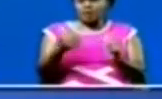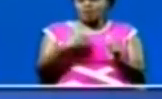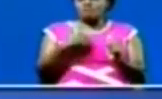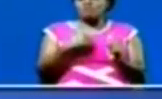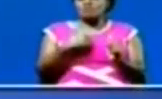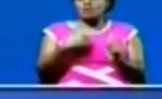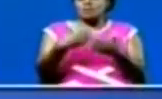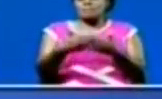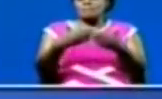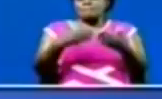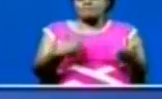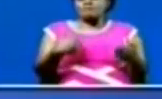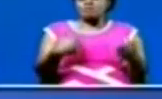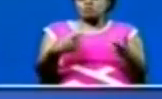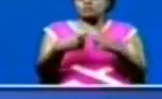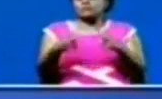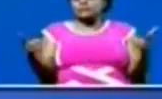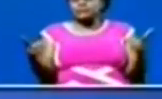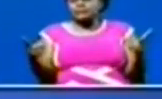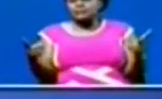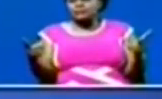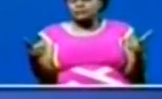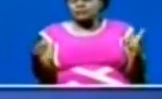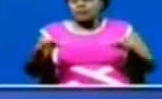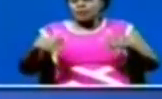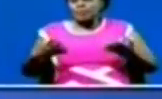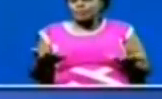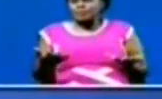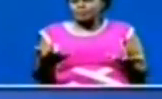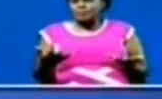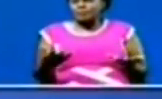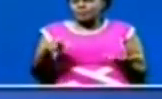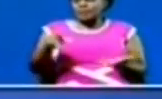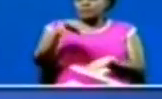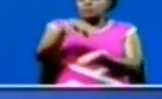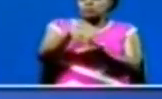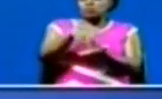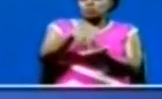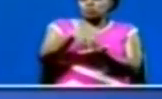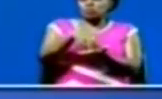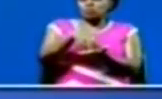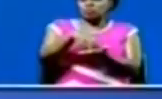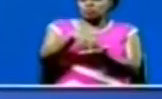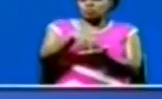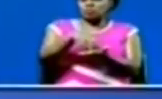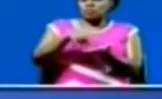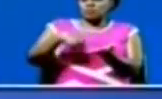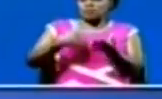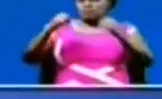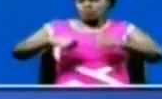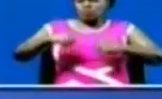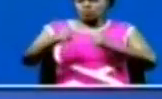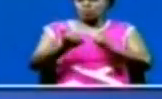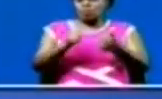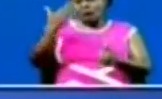have before they are allowed to operate. To the extent that that is the case, we are able to compete.